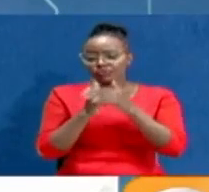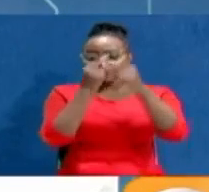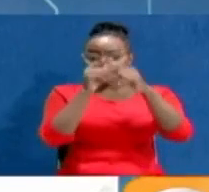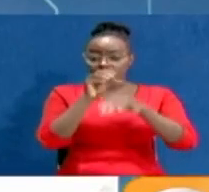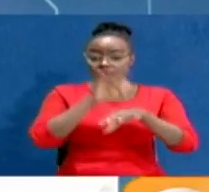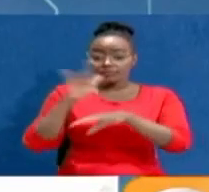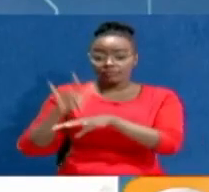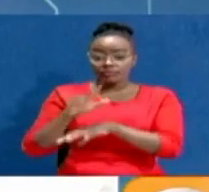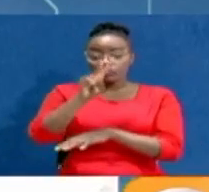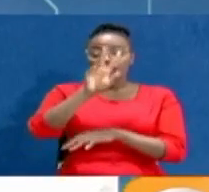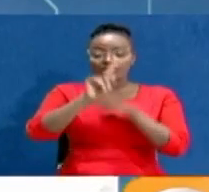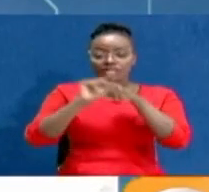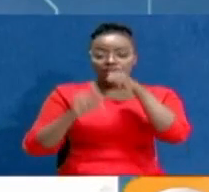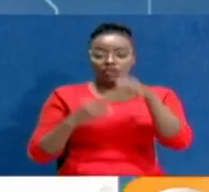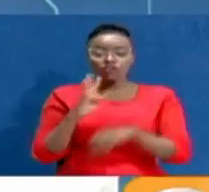nchini imefika